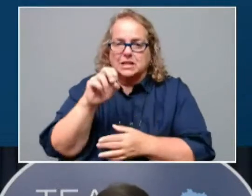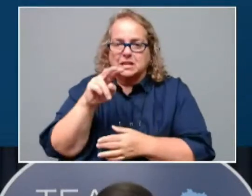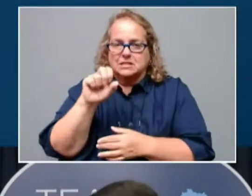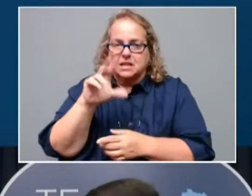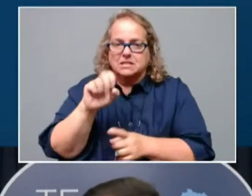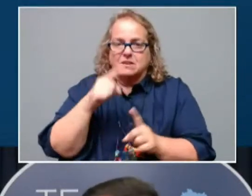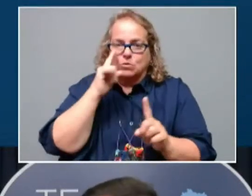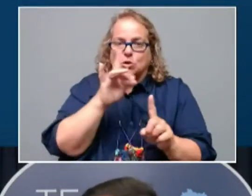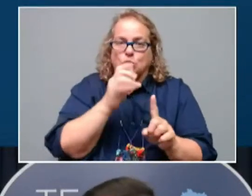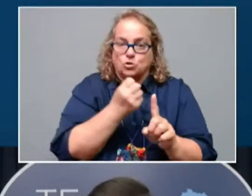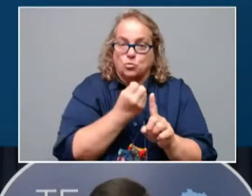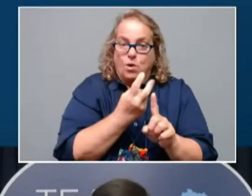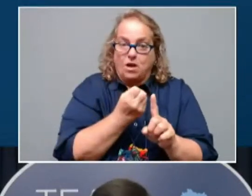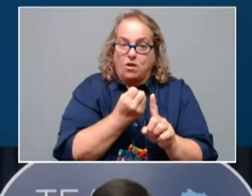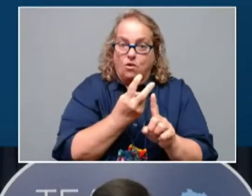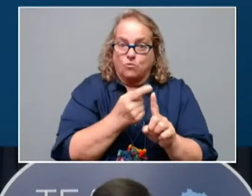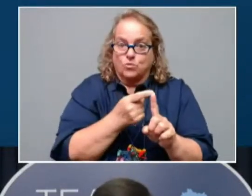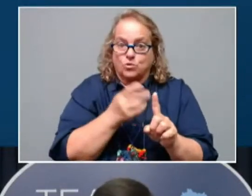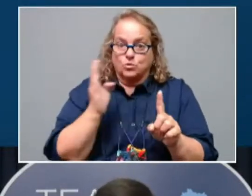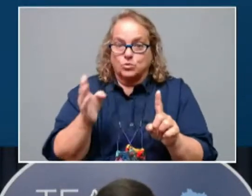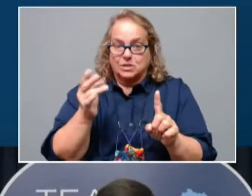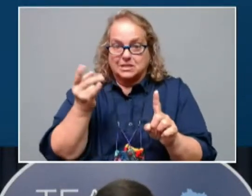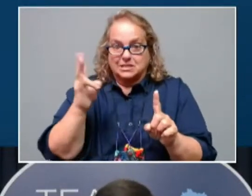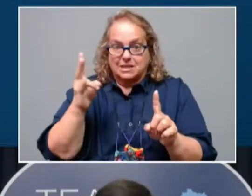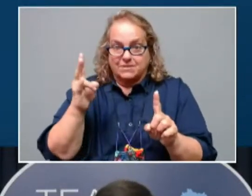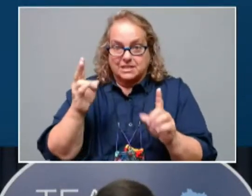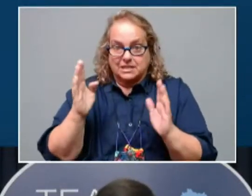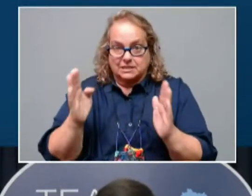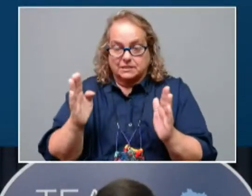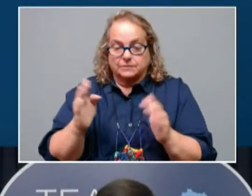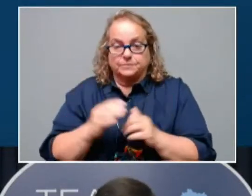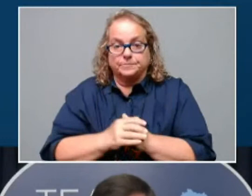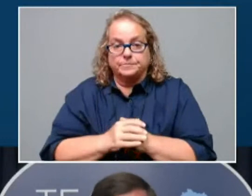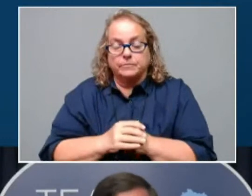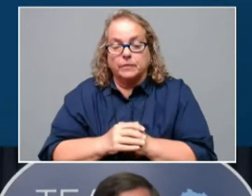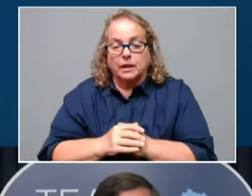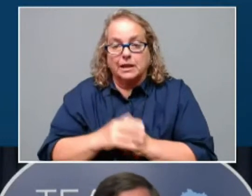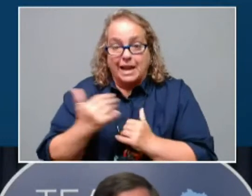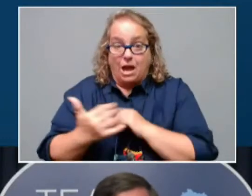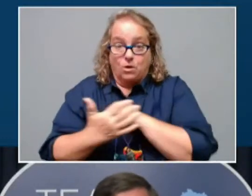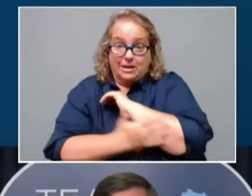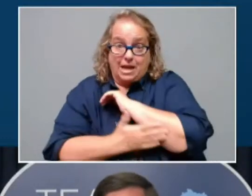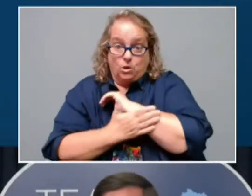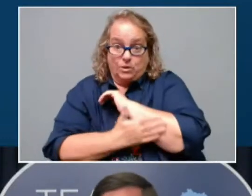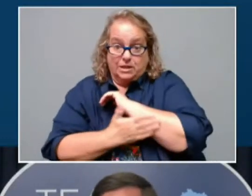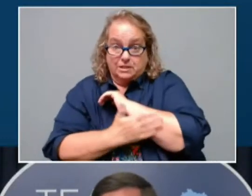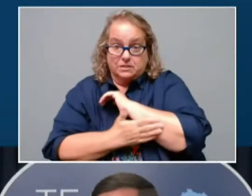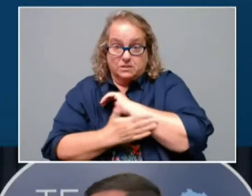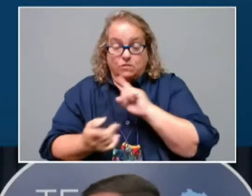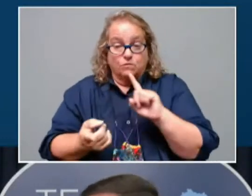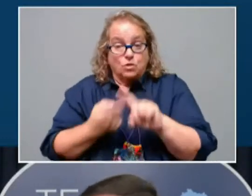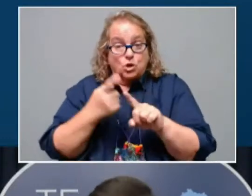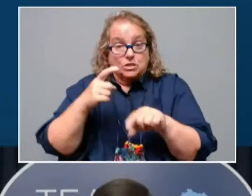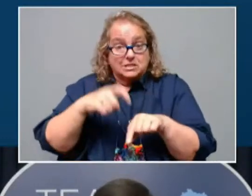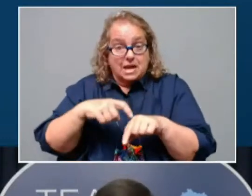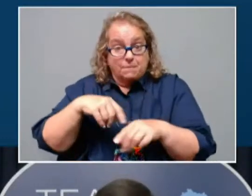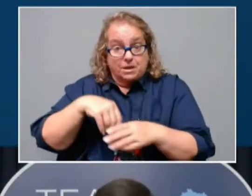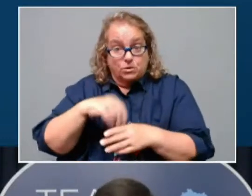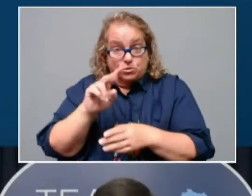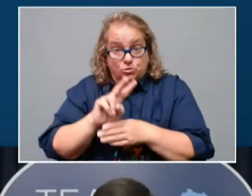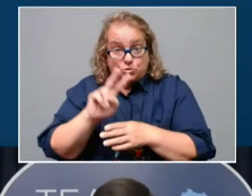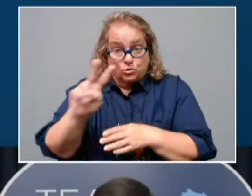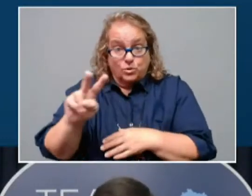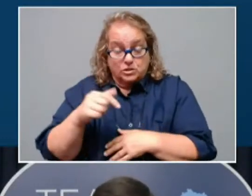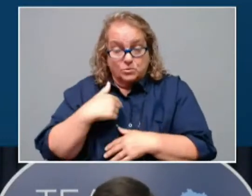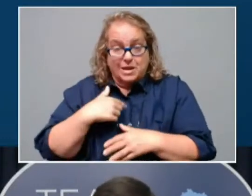17. So that's demographic. Let's look at counties. The first time in at least 2 weeks, we have added a